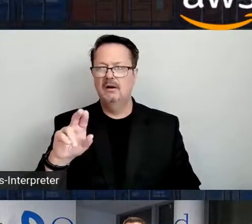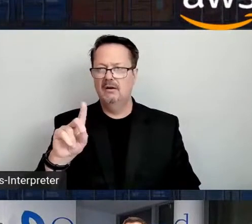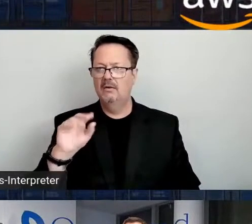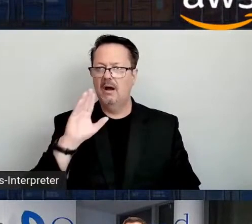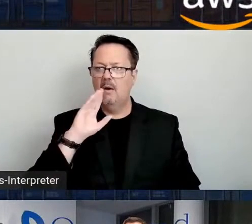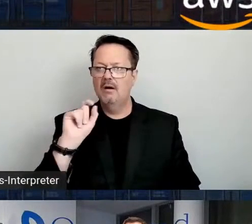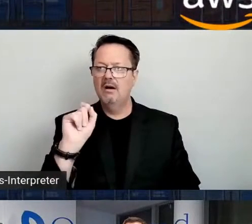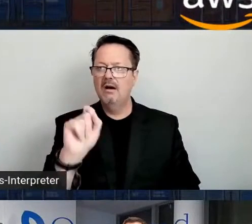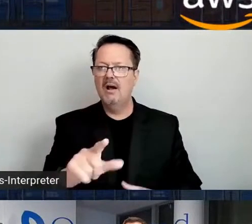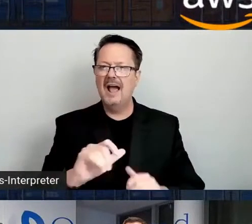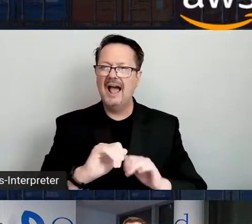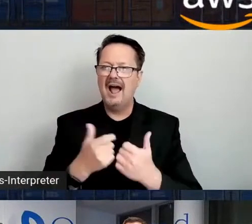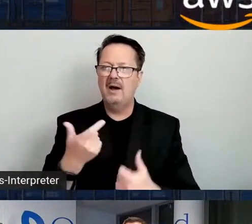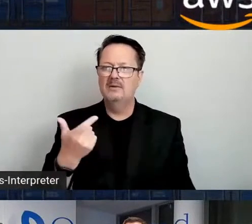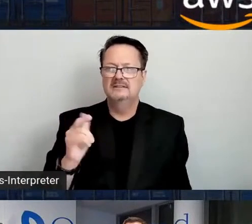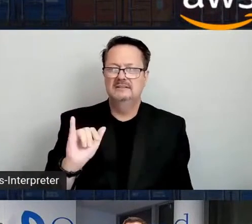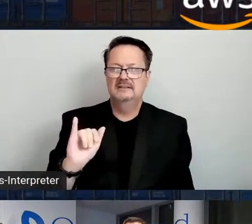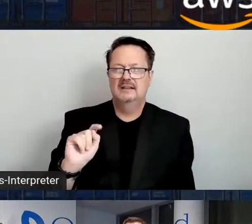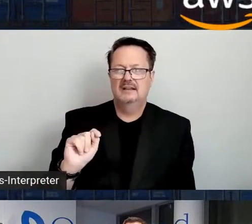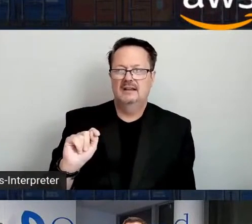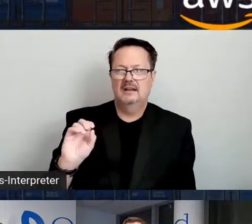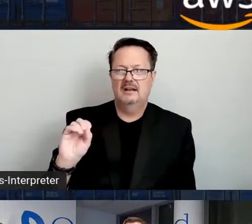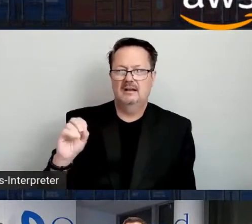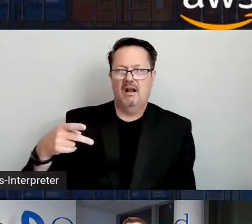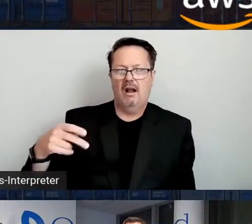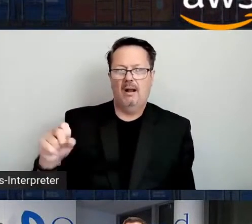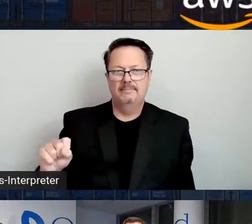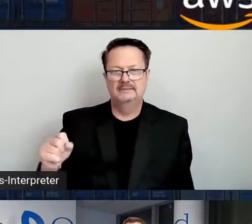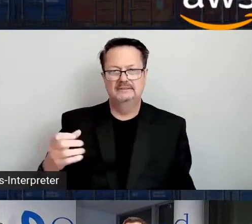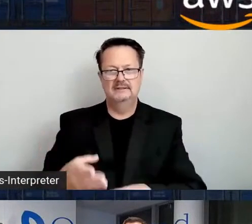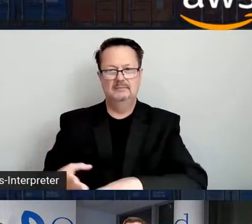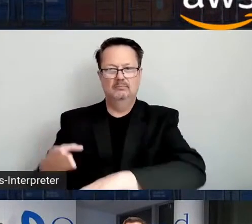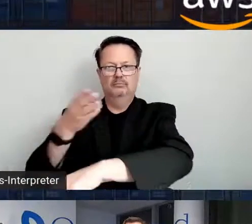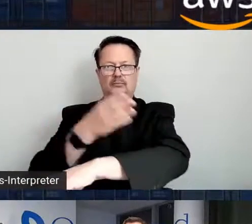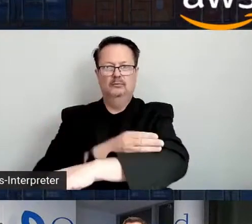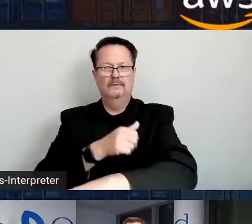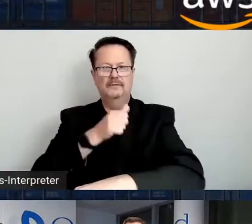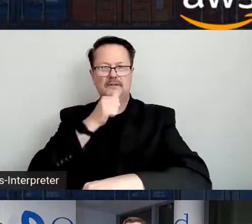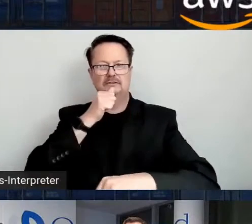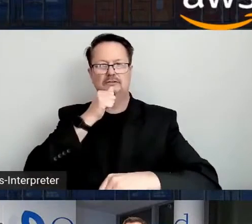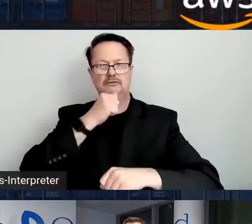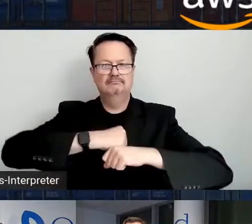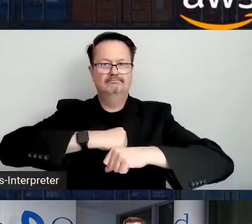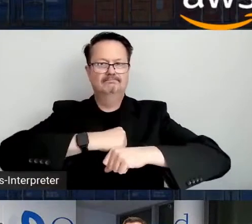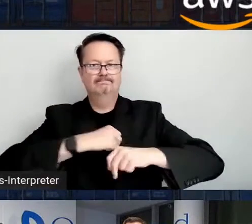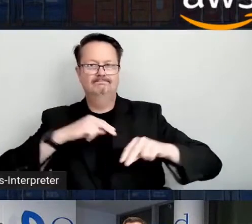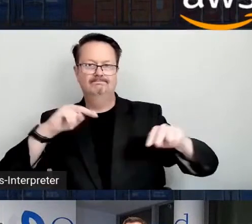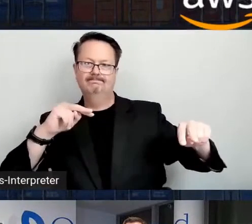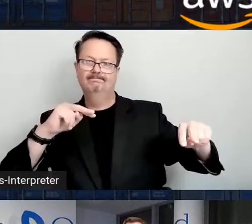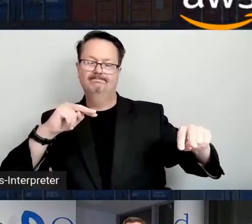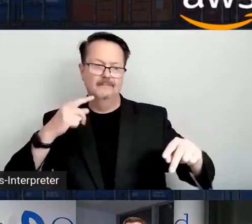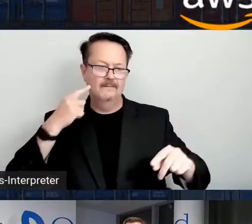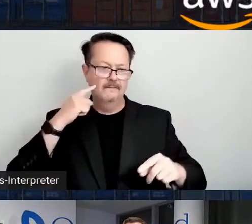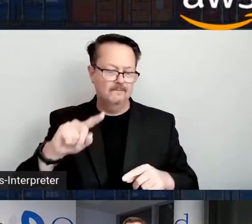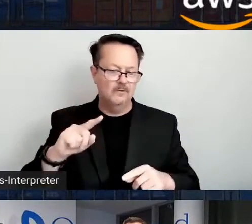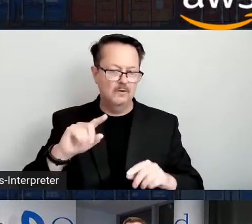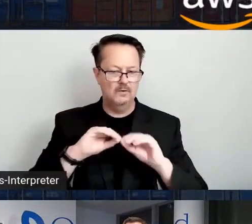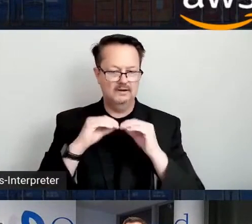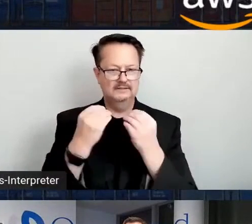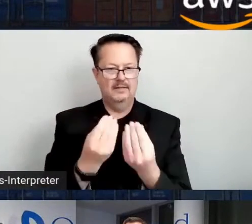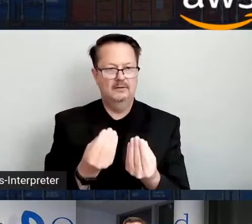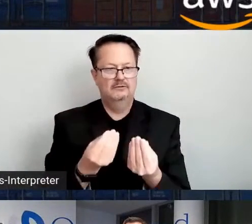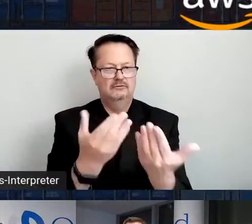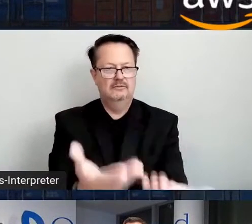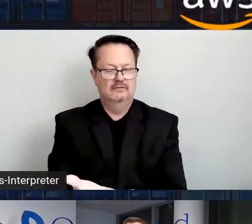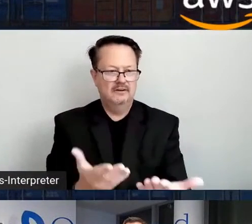does GitOps really improve the security posture of an organization delivering applications in a